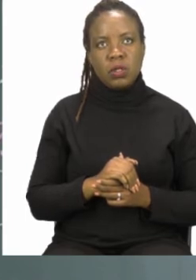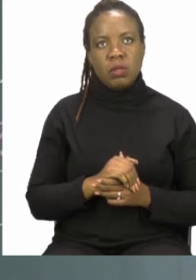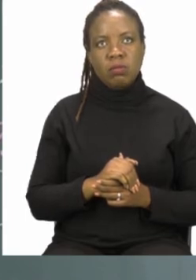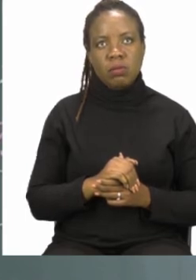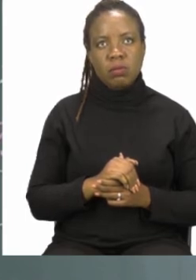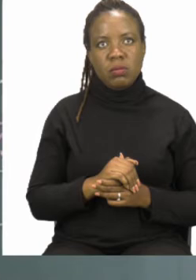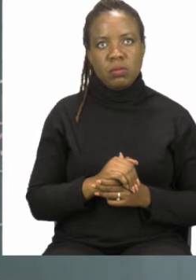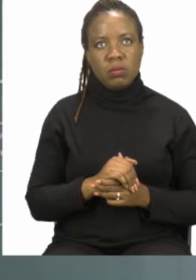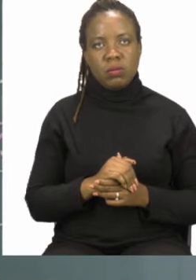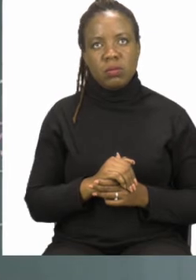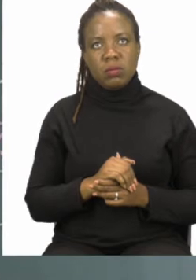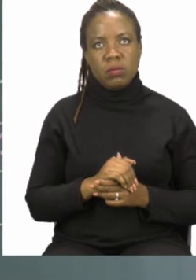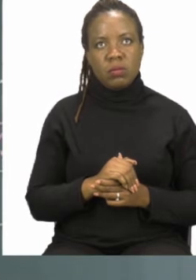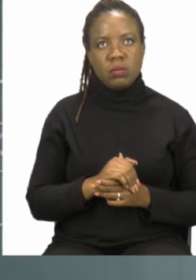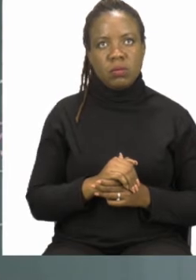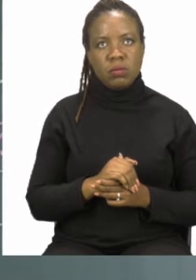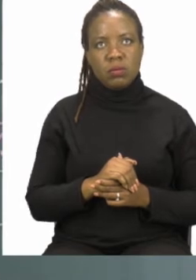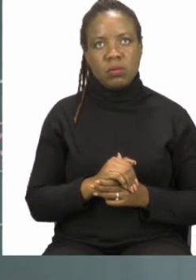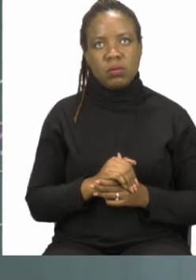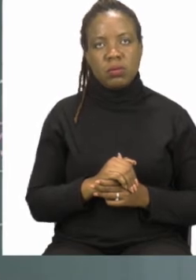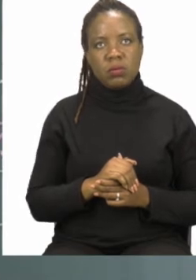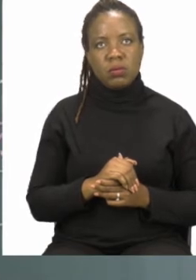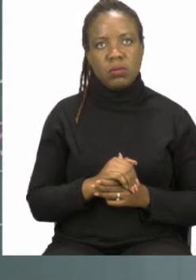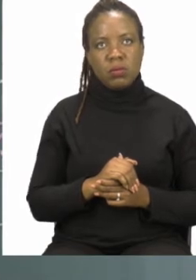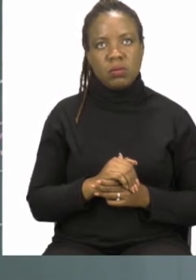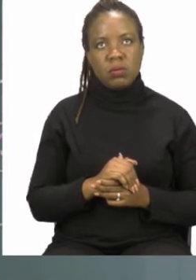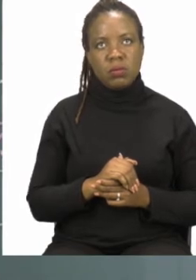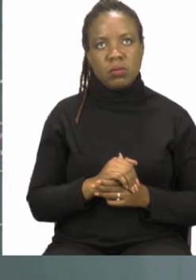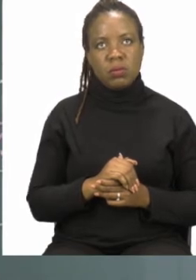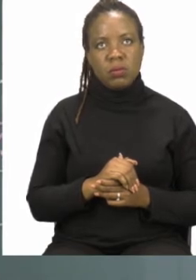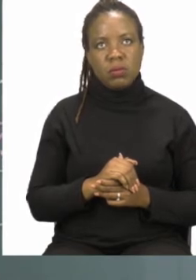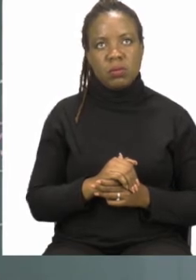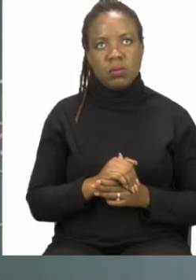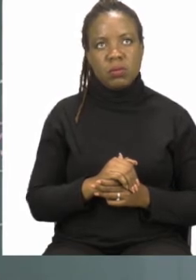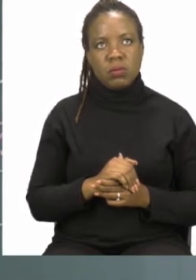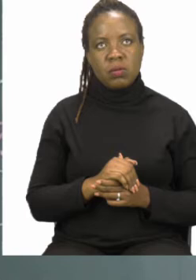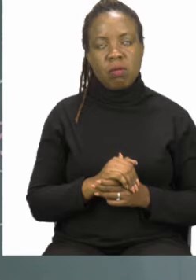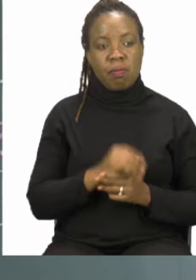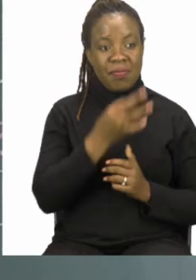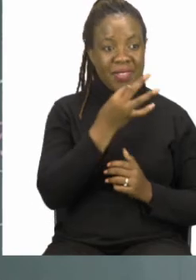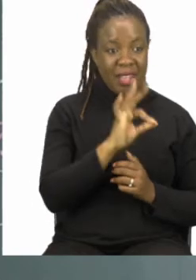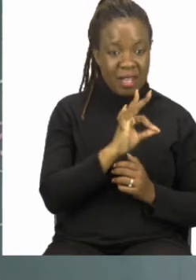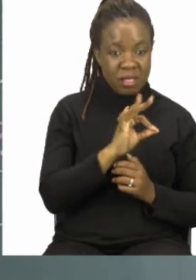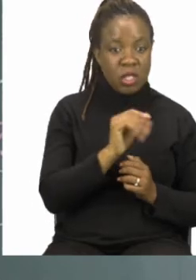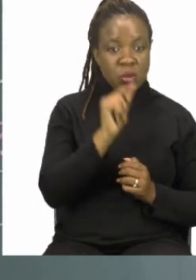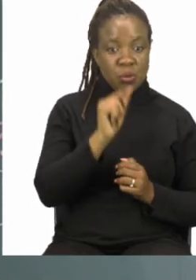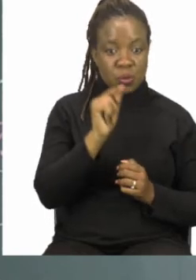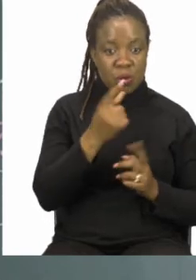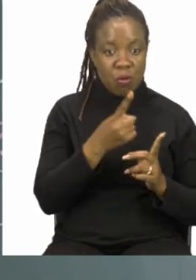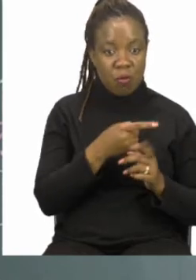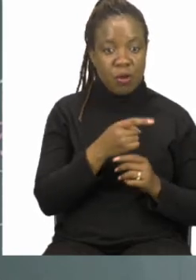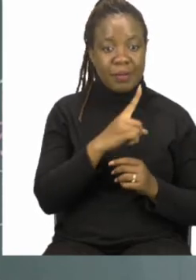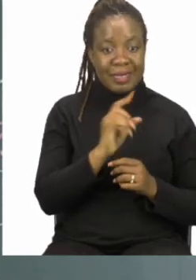10, 11, 12, 13. After drawing our sticks, it's important for us to